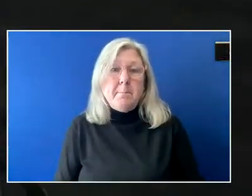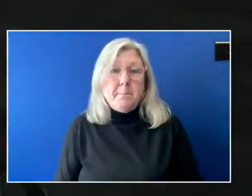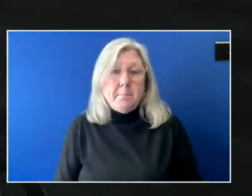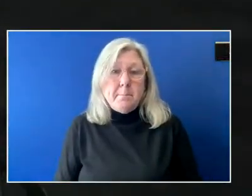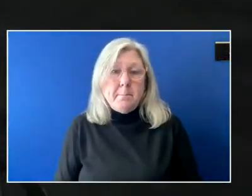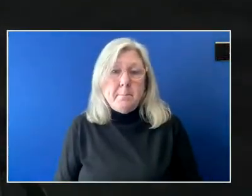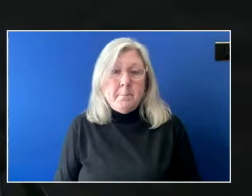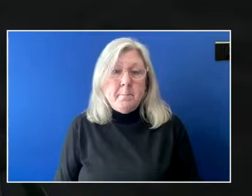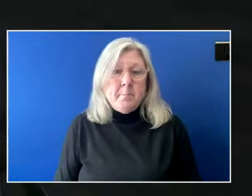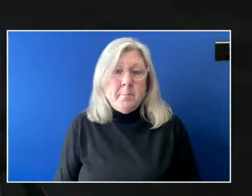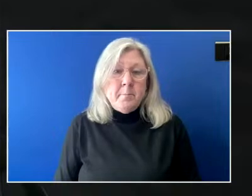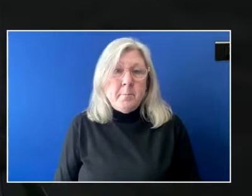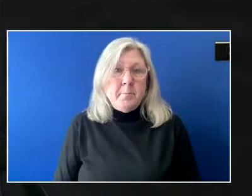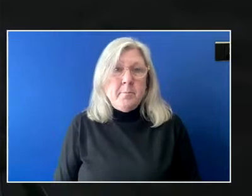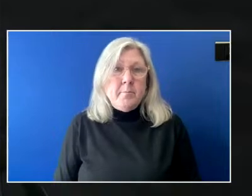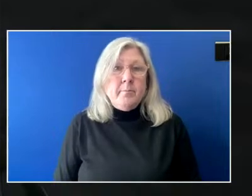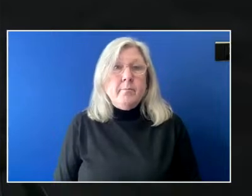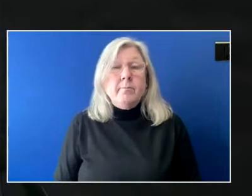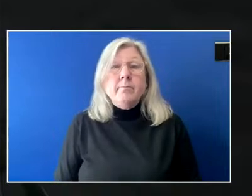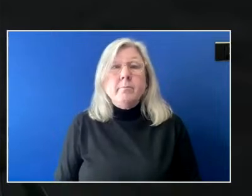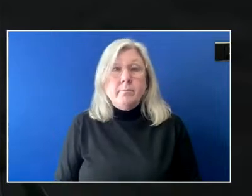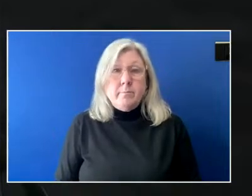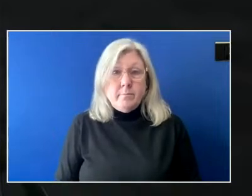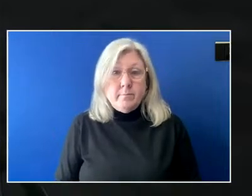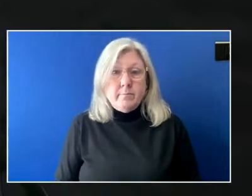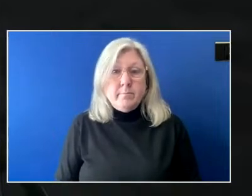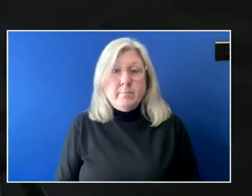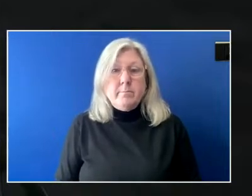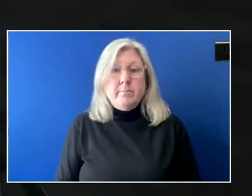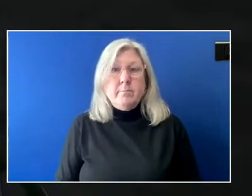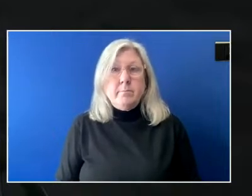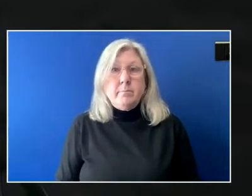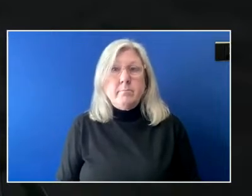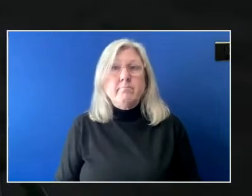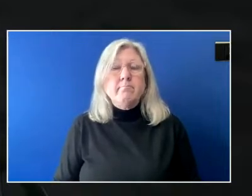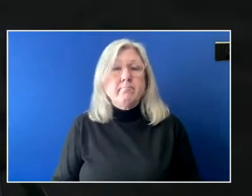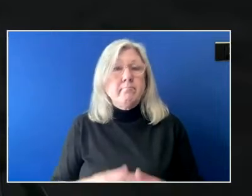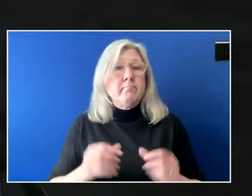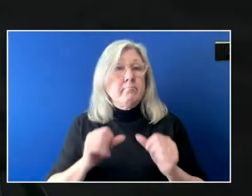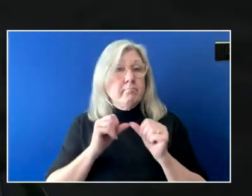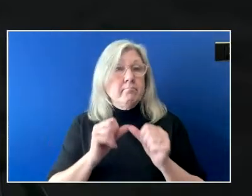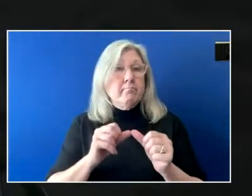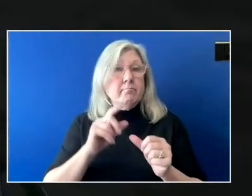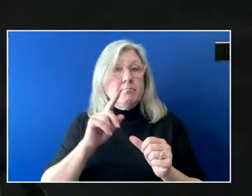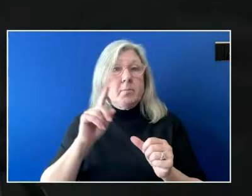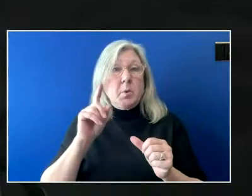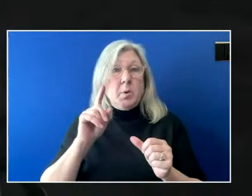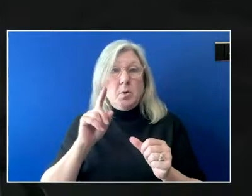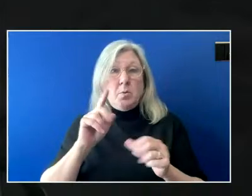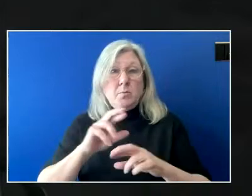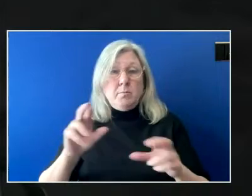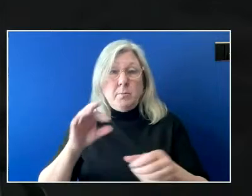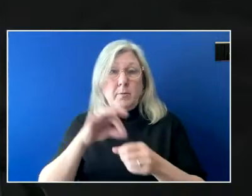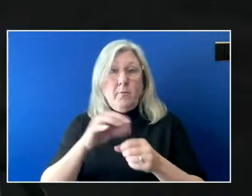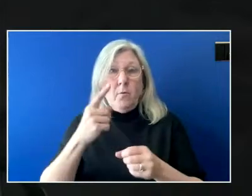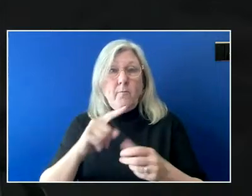community continuing question is on the king Amendment to the turbo Amendment are you ready for that